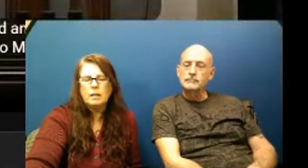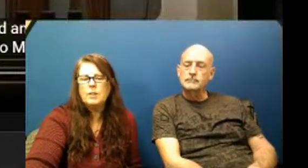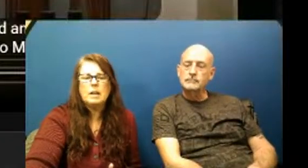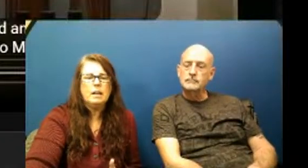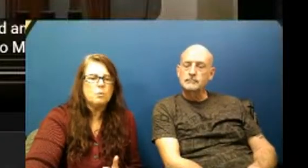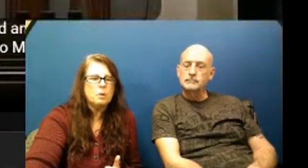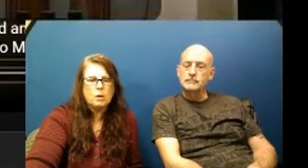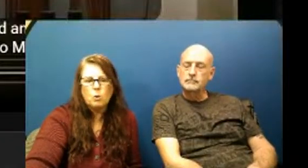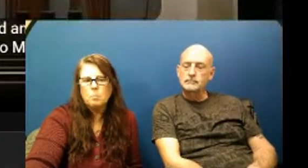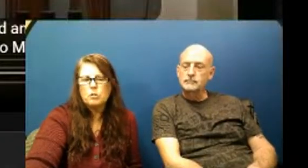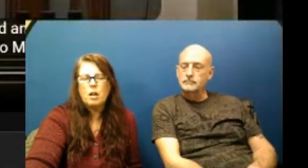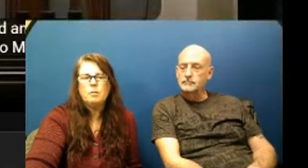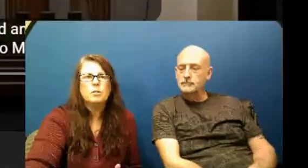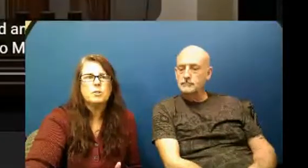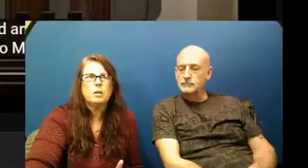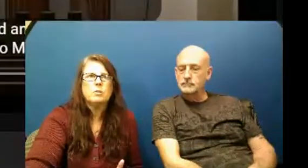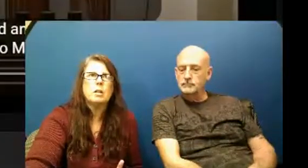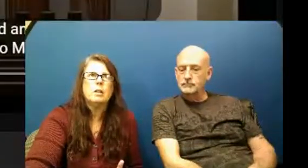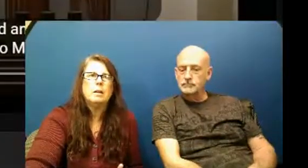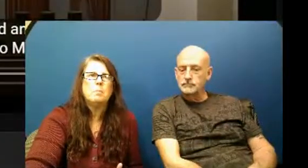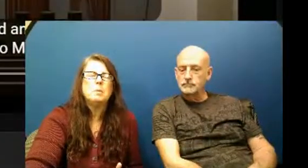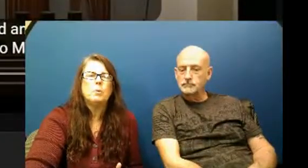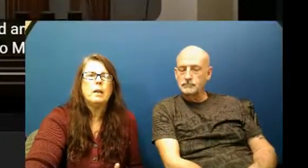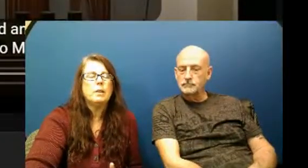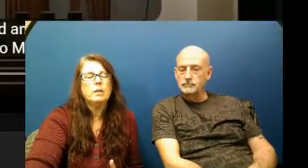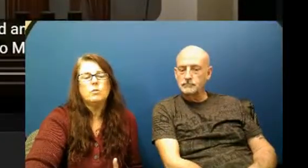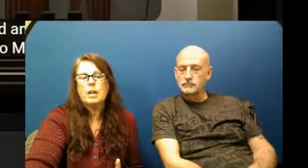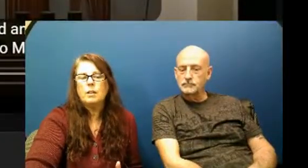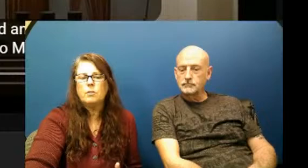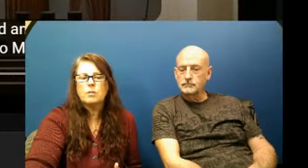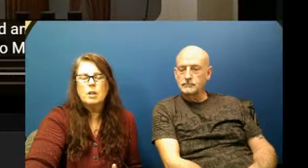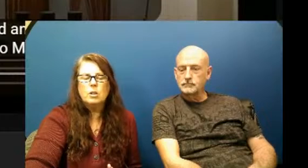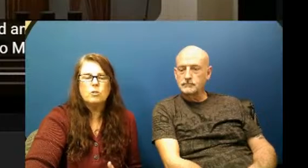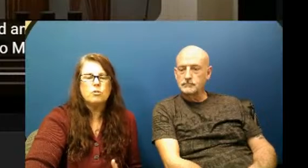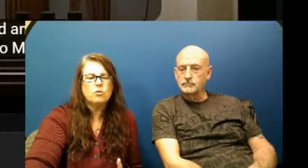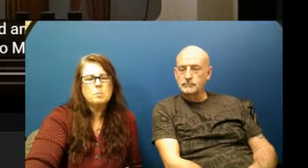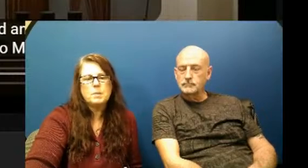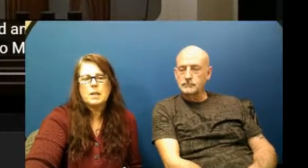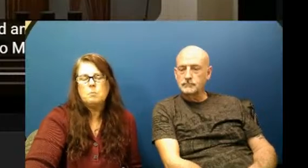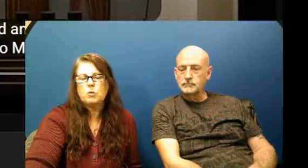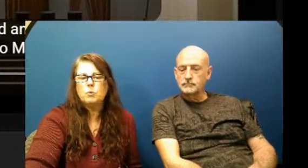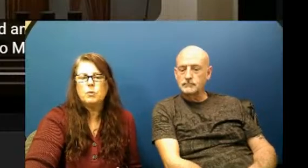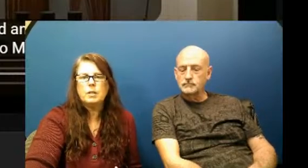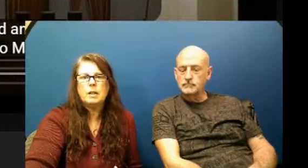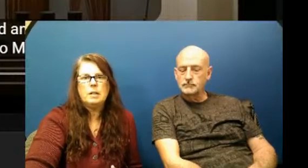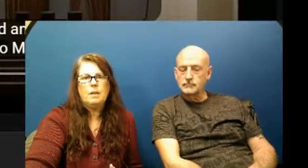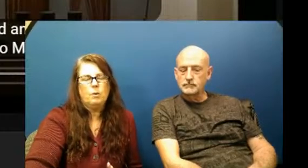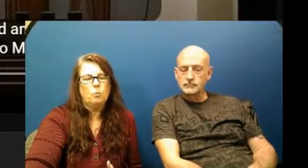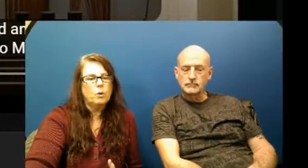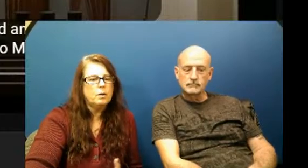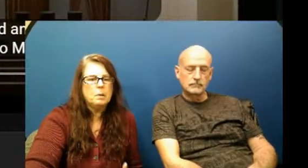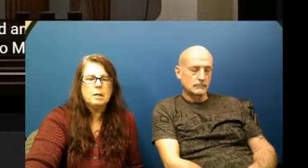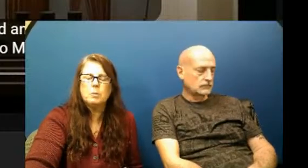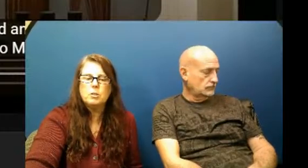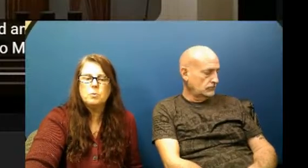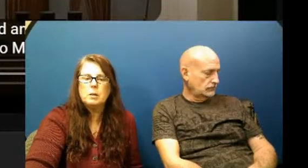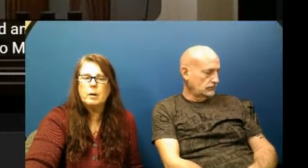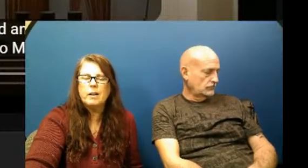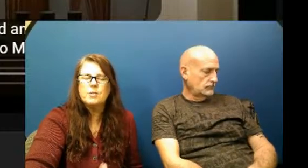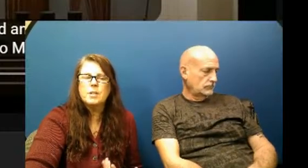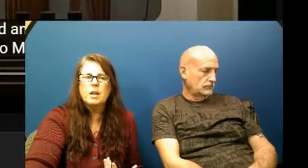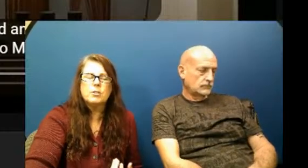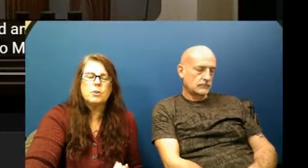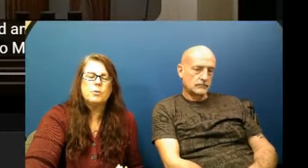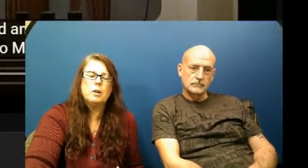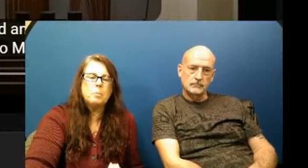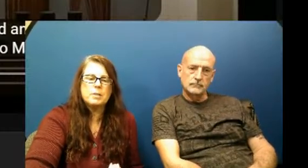making a living, I quit my corporate job. So there's a lot of people, and then there's others whose dreams came true that they never would have been able to do anywhere